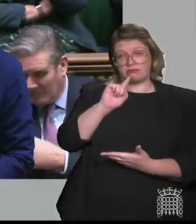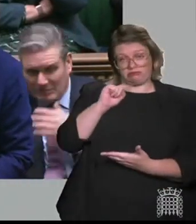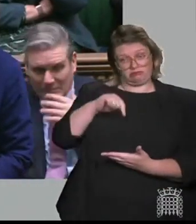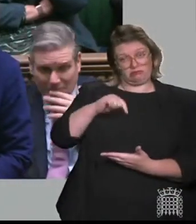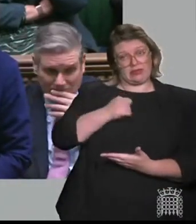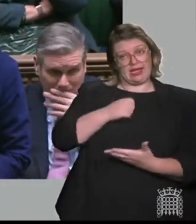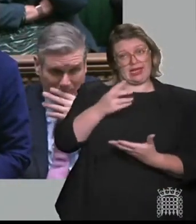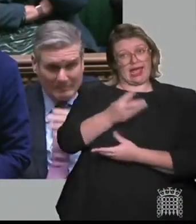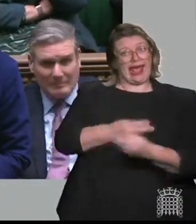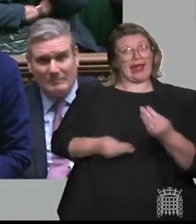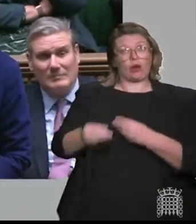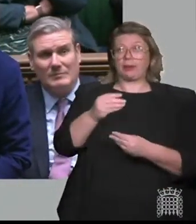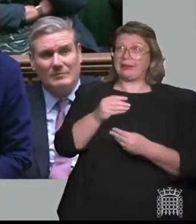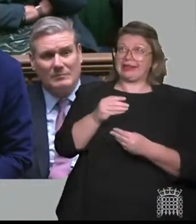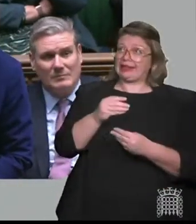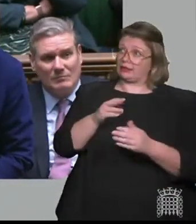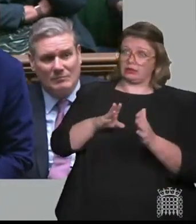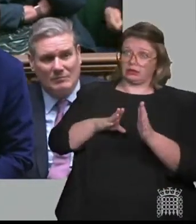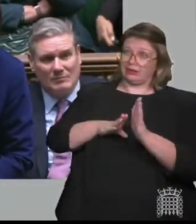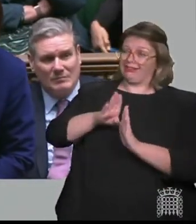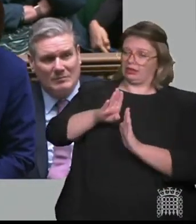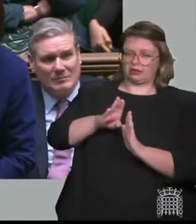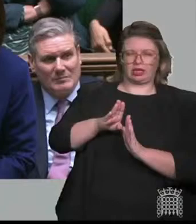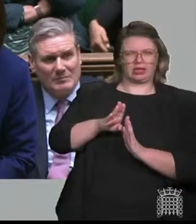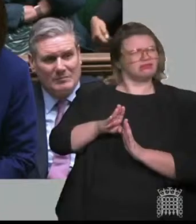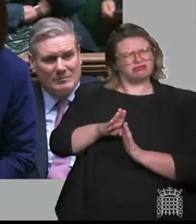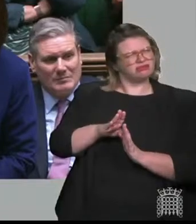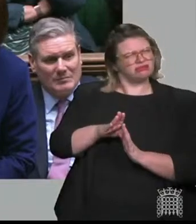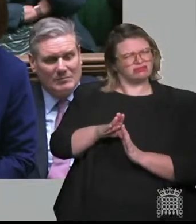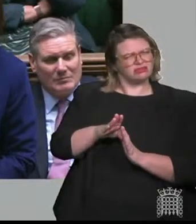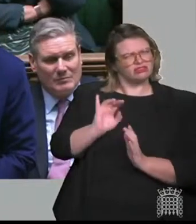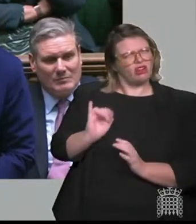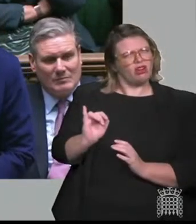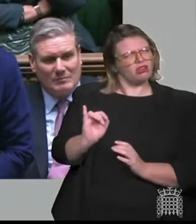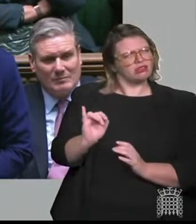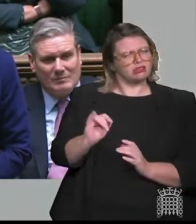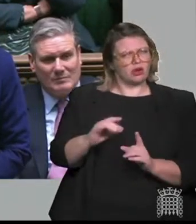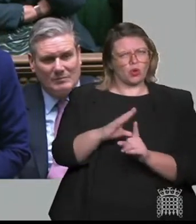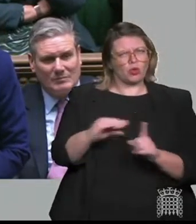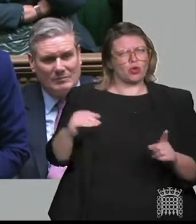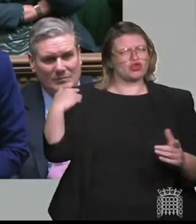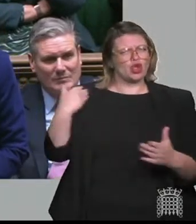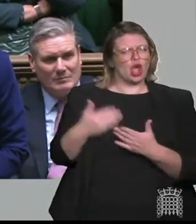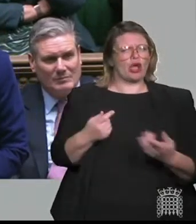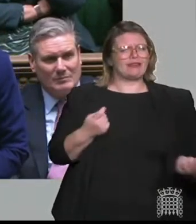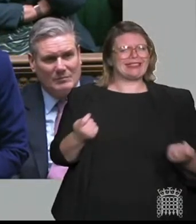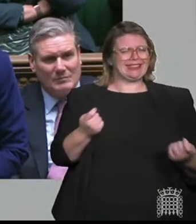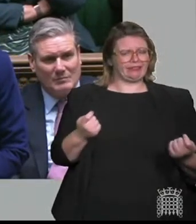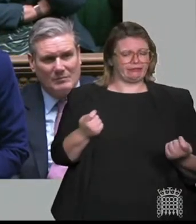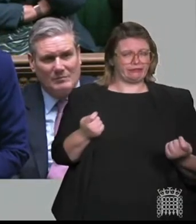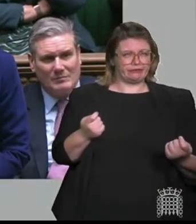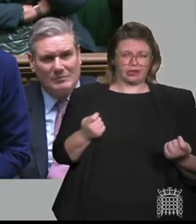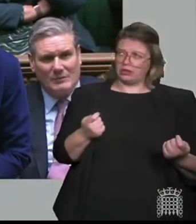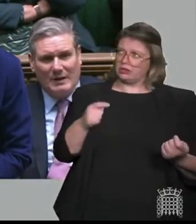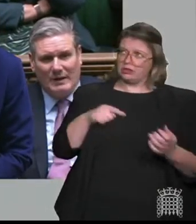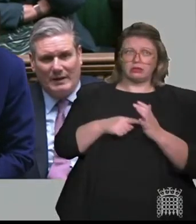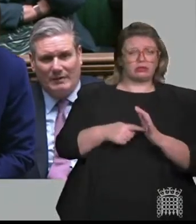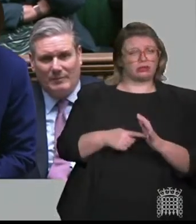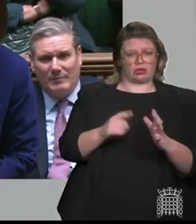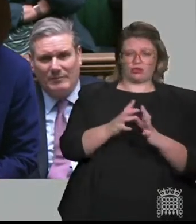has turned a corner. Yet the truth is that under the Conservatives, growth has hit a dead